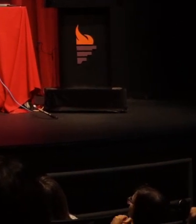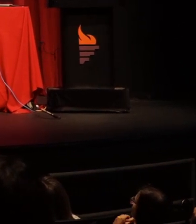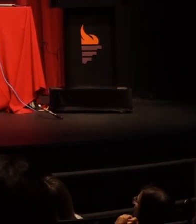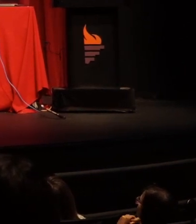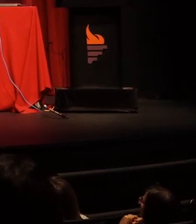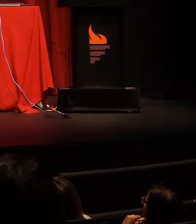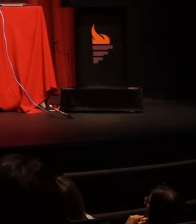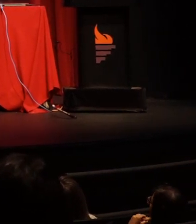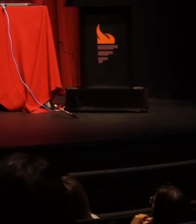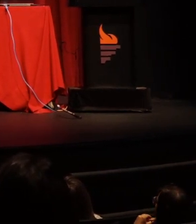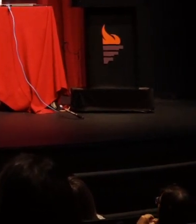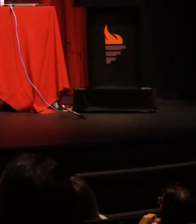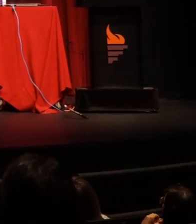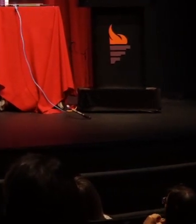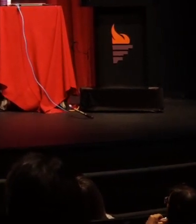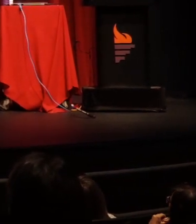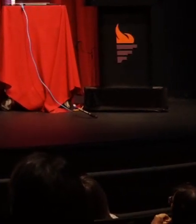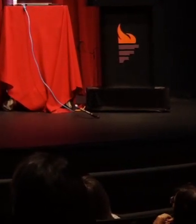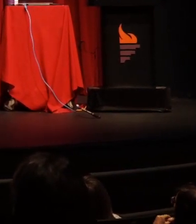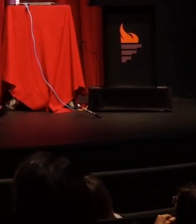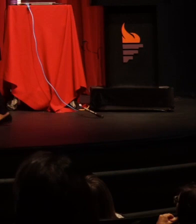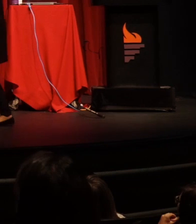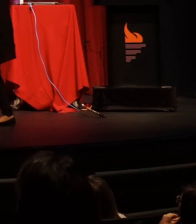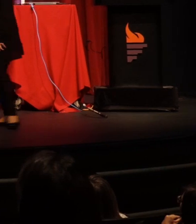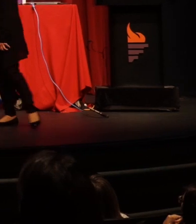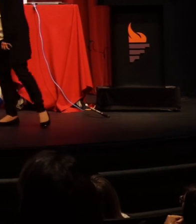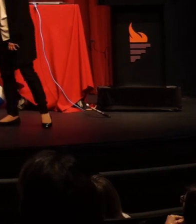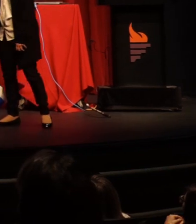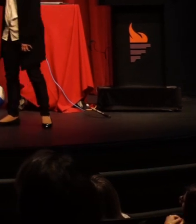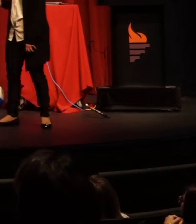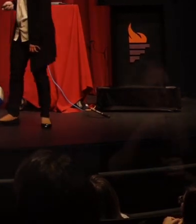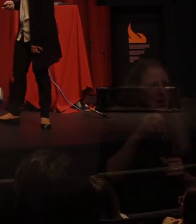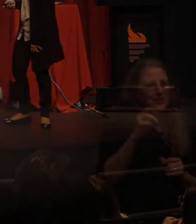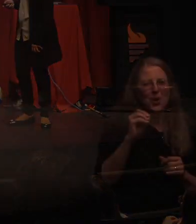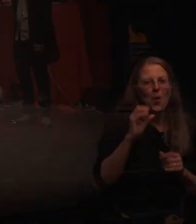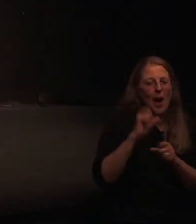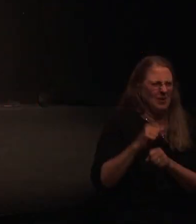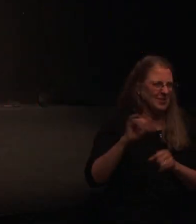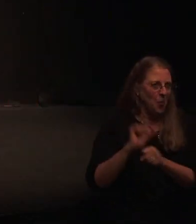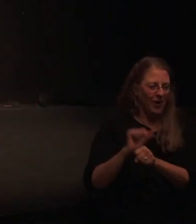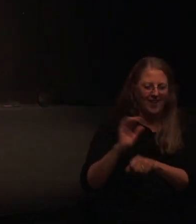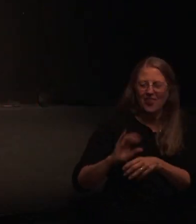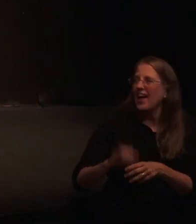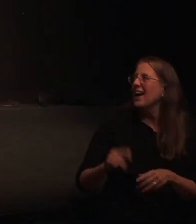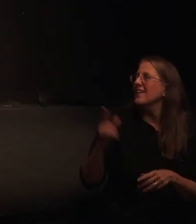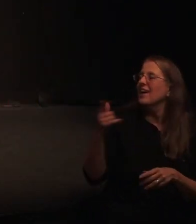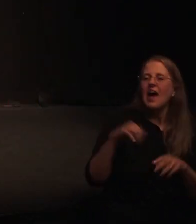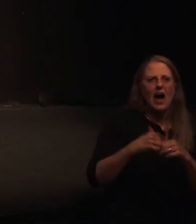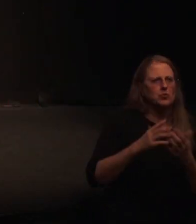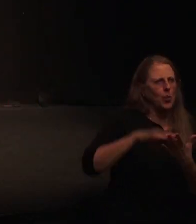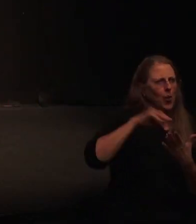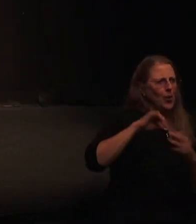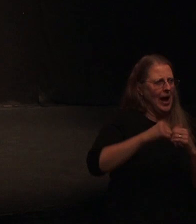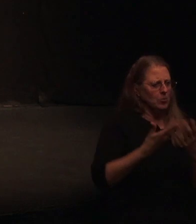habit. I'm still working on the espresso. And live to tell the tale. Again, I started doing motivational speaking. Now my